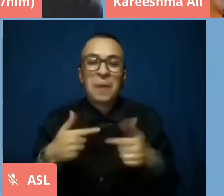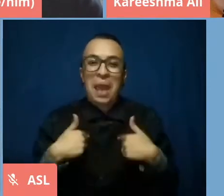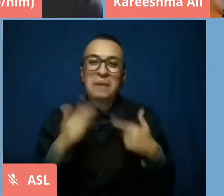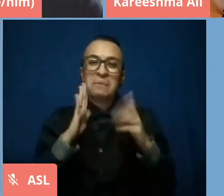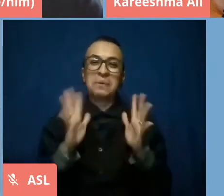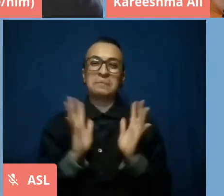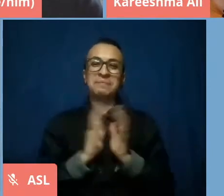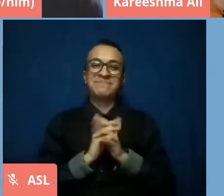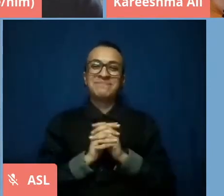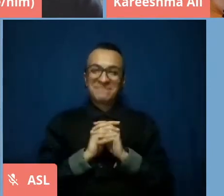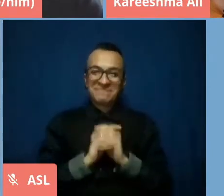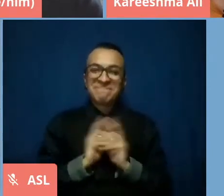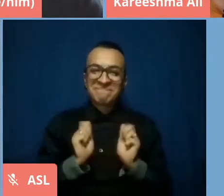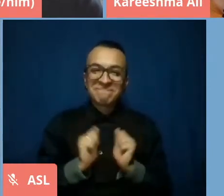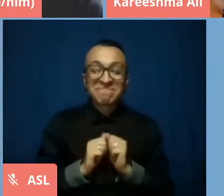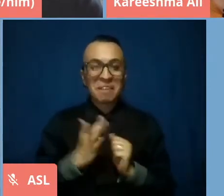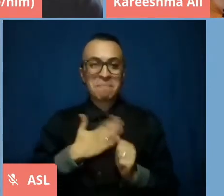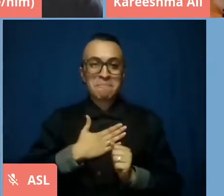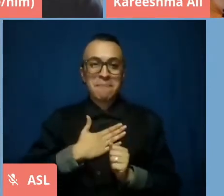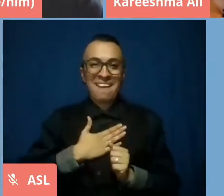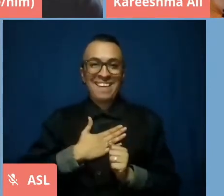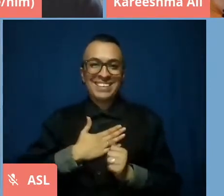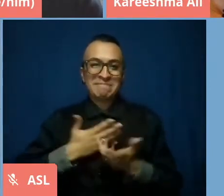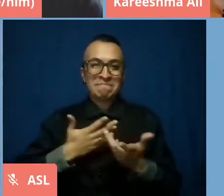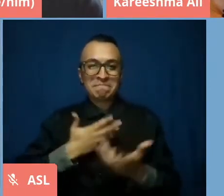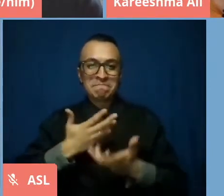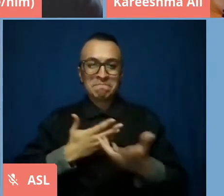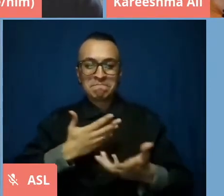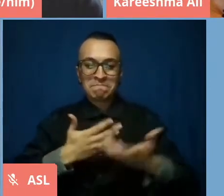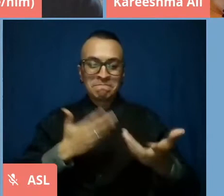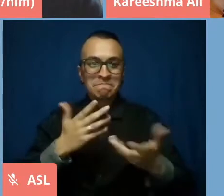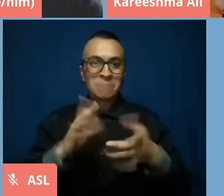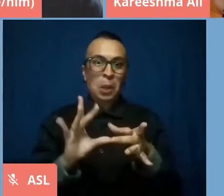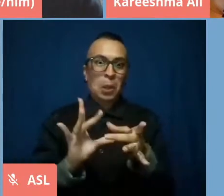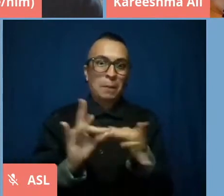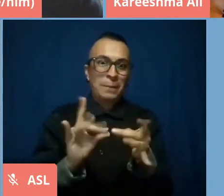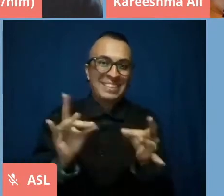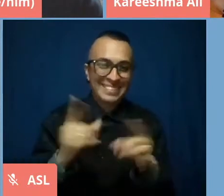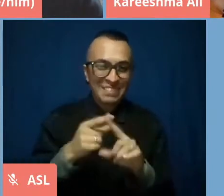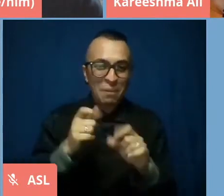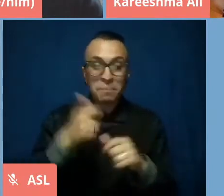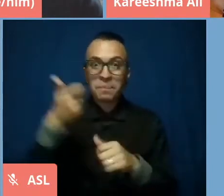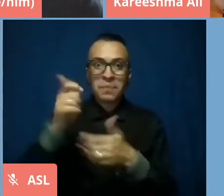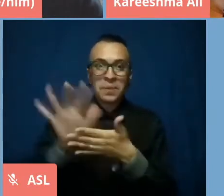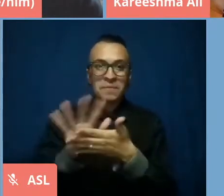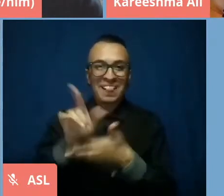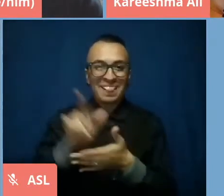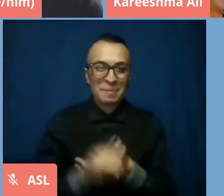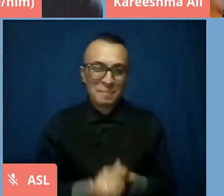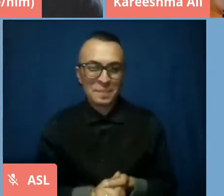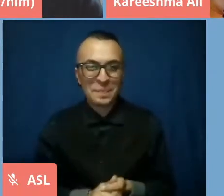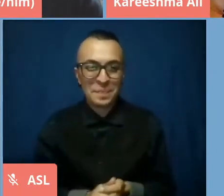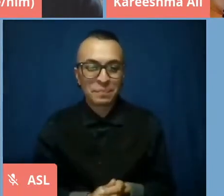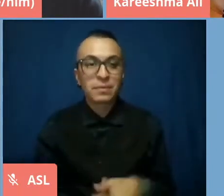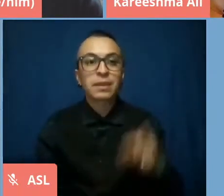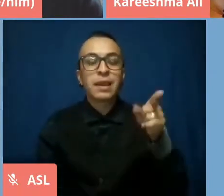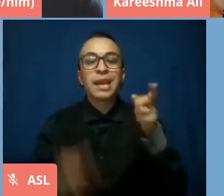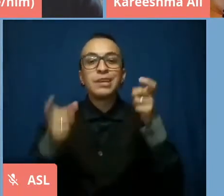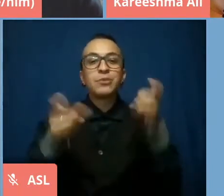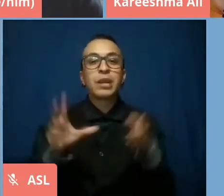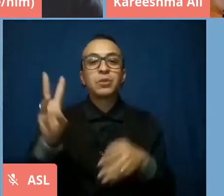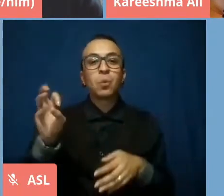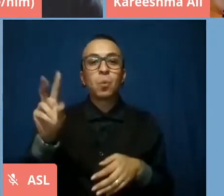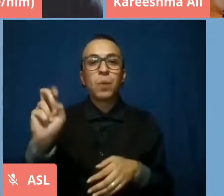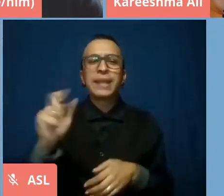those are my sort of comments from watching the film. Thank you, Edie. And I too